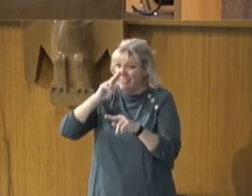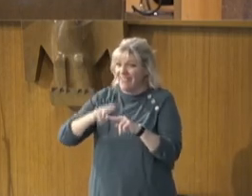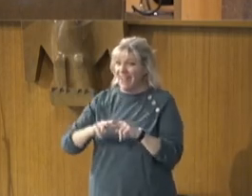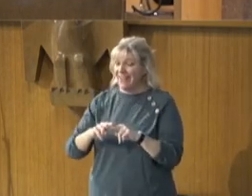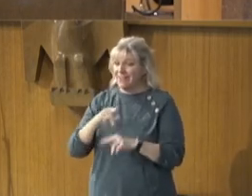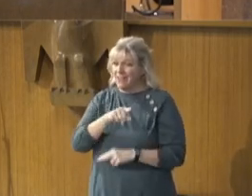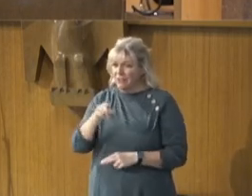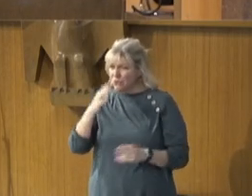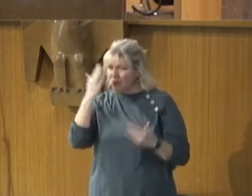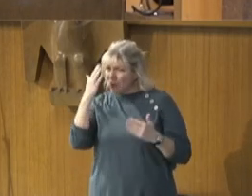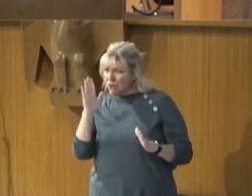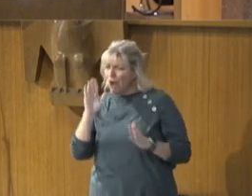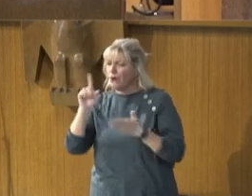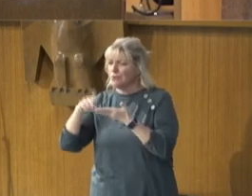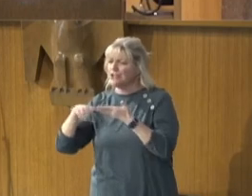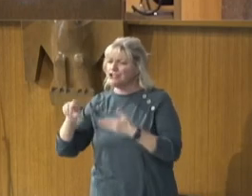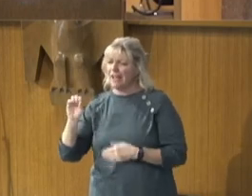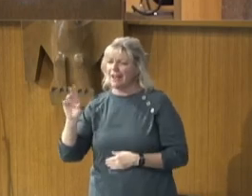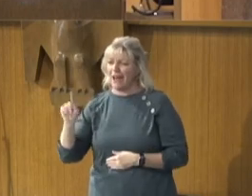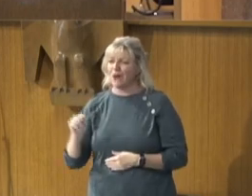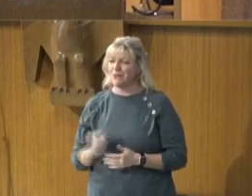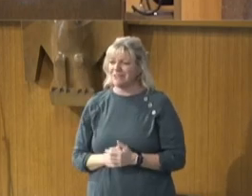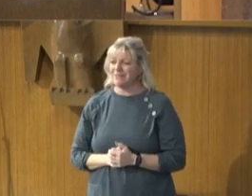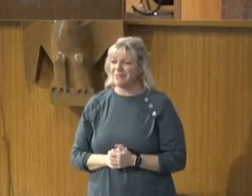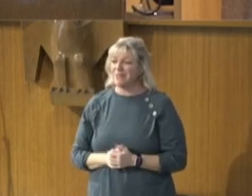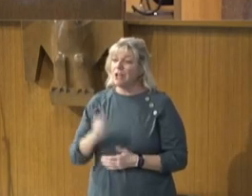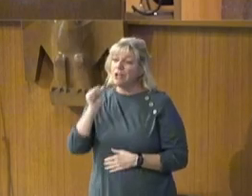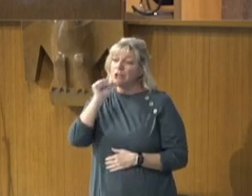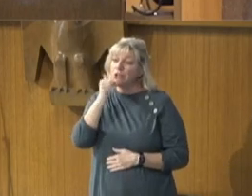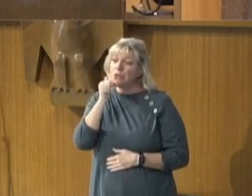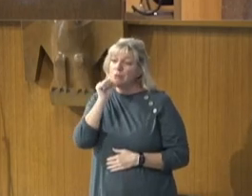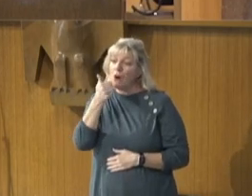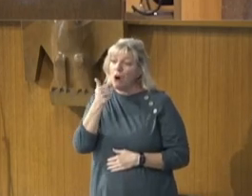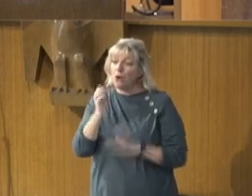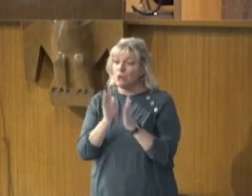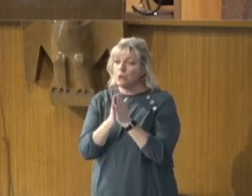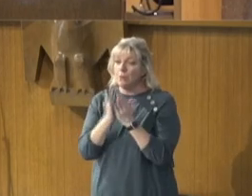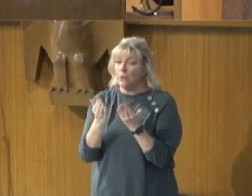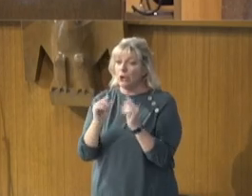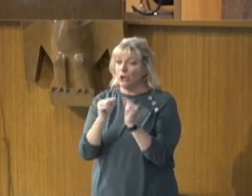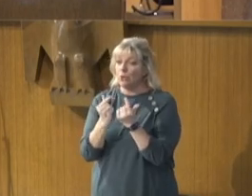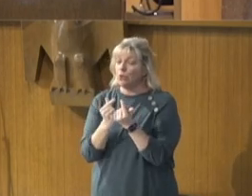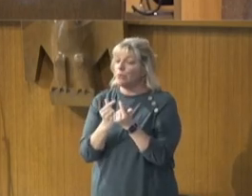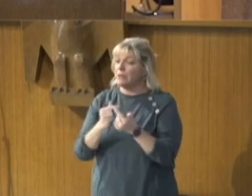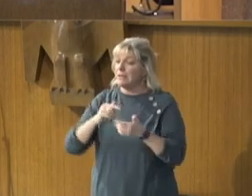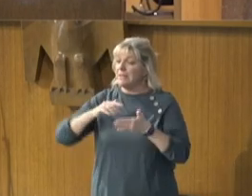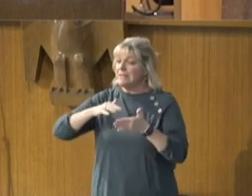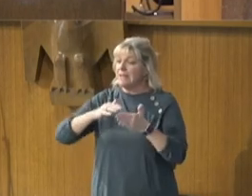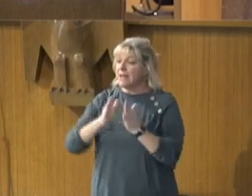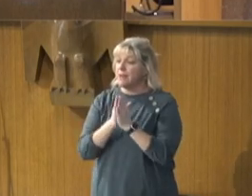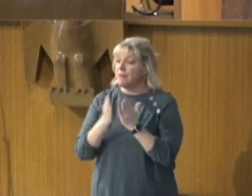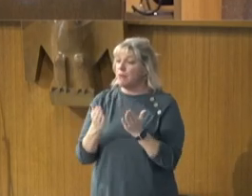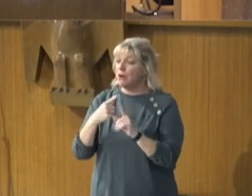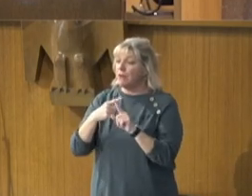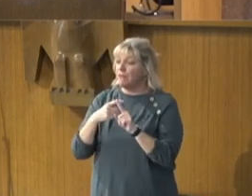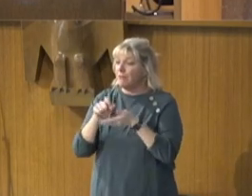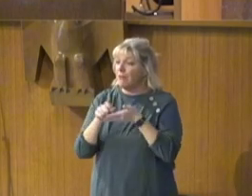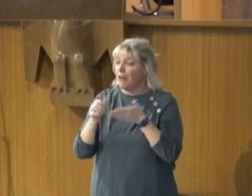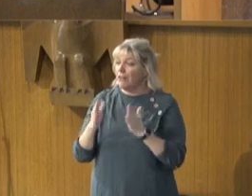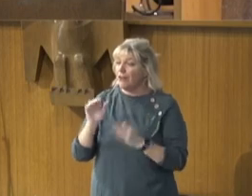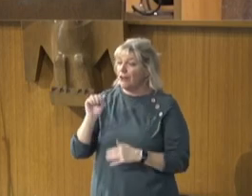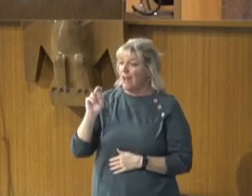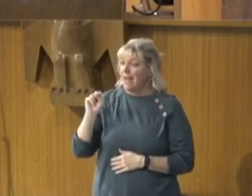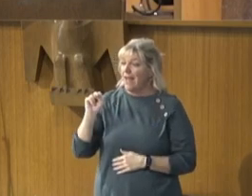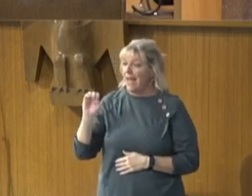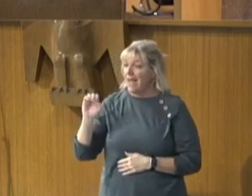to look it up and check it out. Tomorrow is our book group, studying a book by Anne Lamott. These book group discussions are